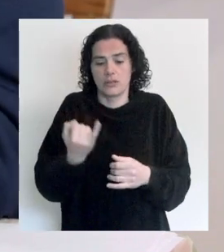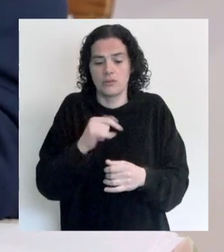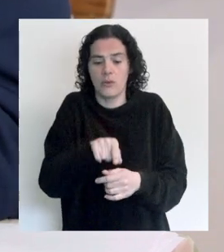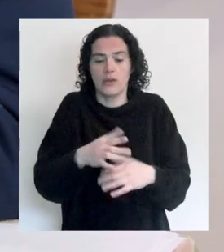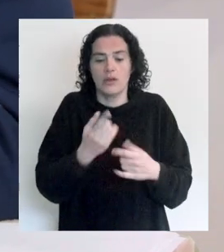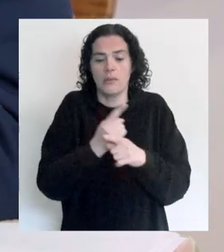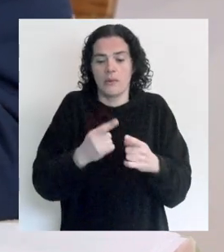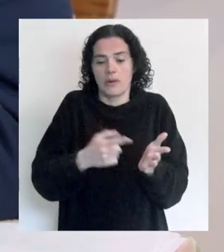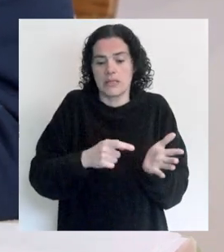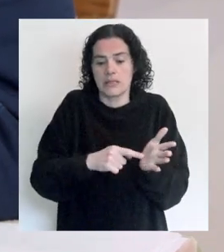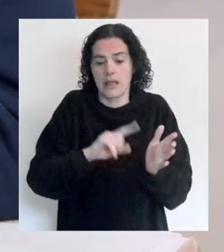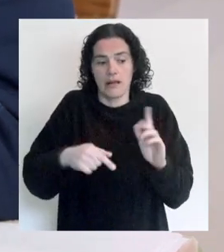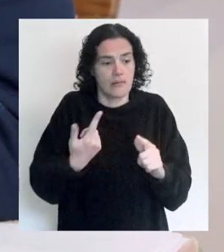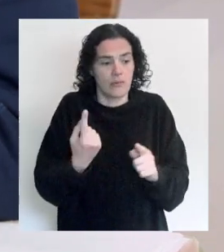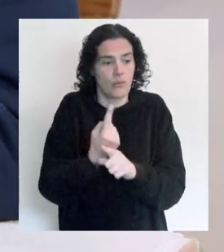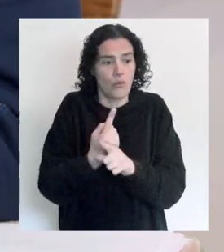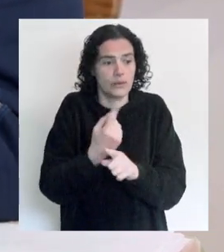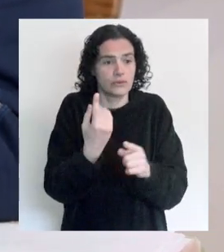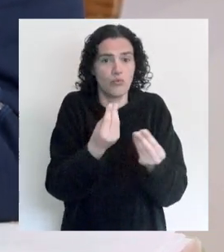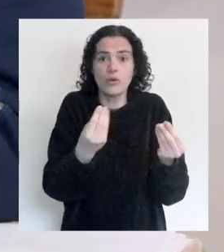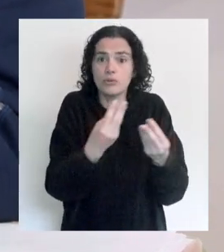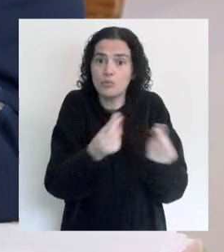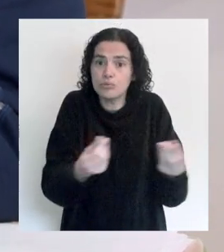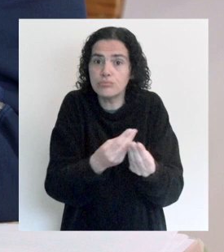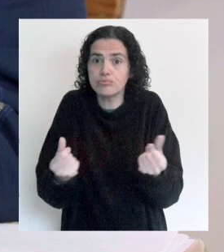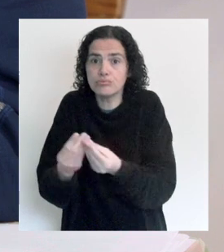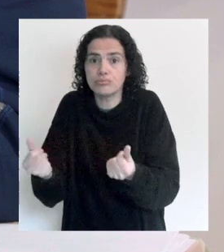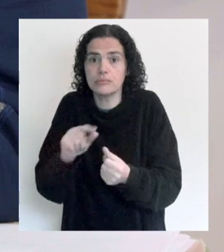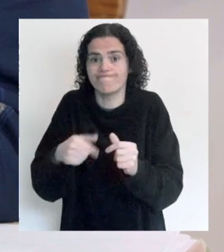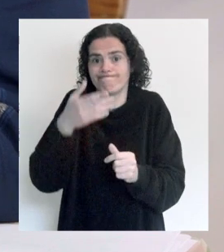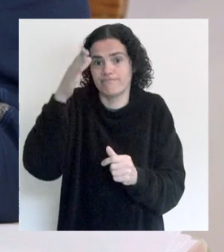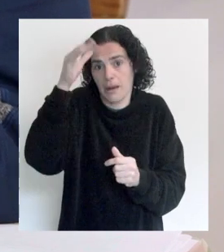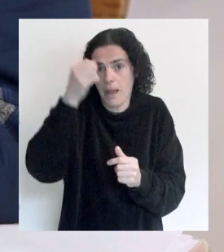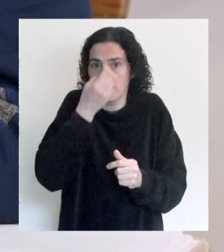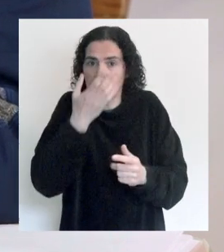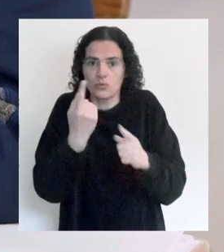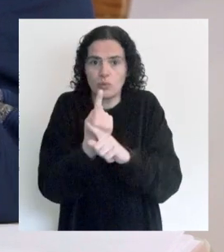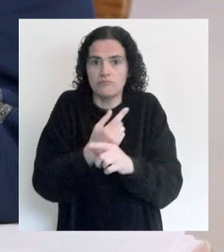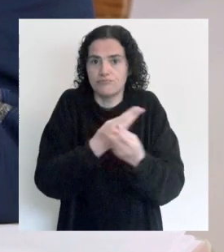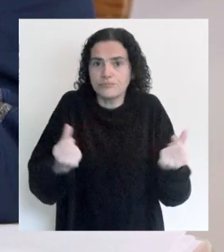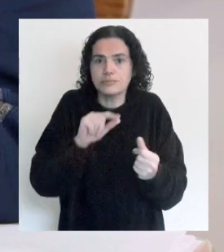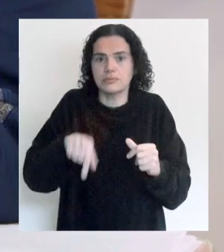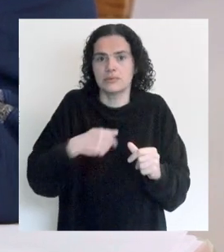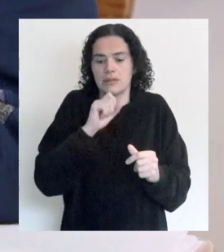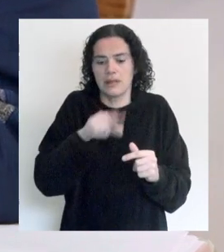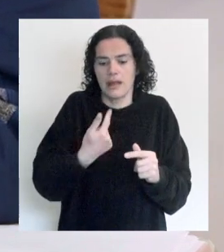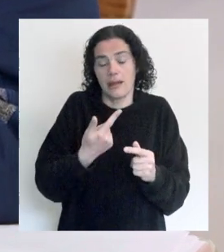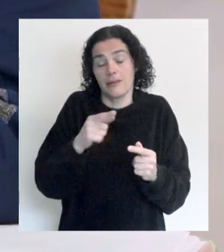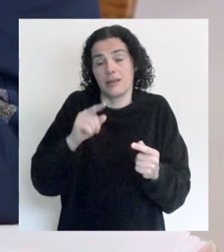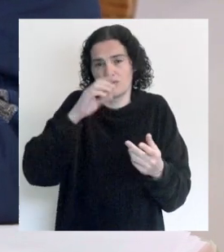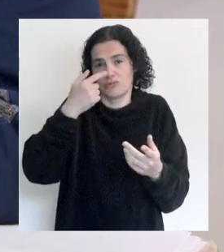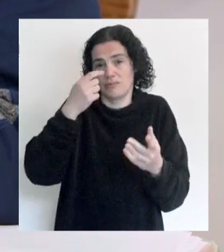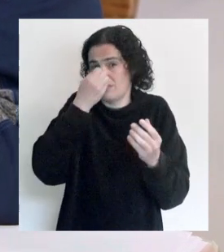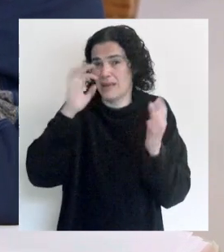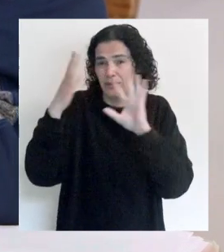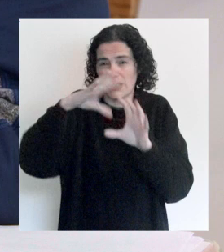they lead, it means that a lot of things disappear, species disappear. It led to the looming ecological